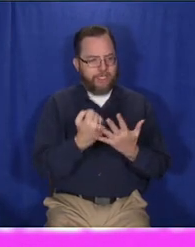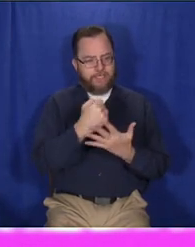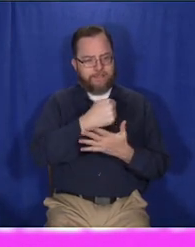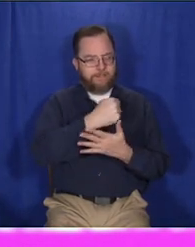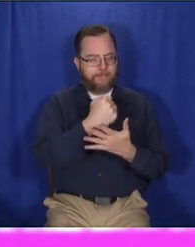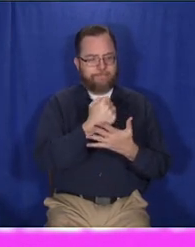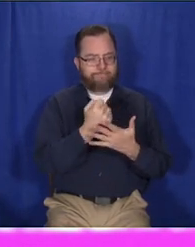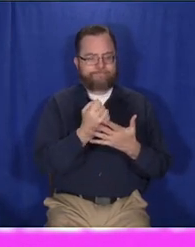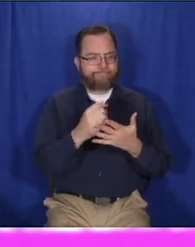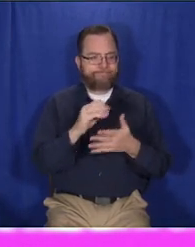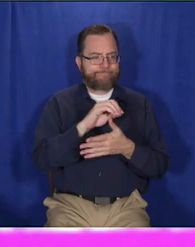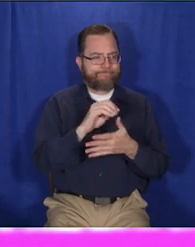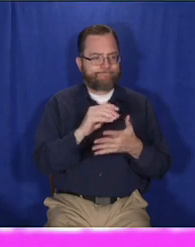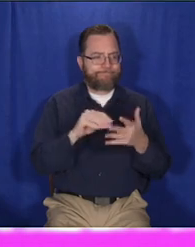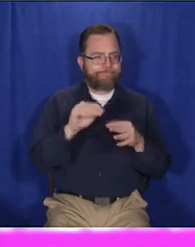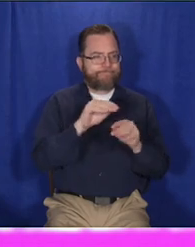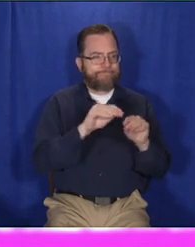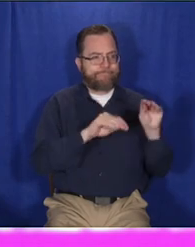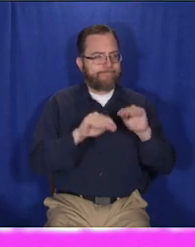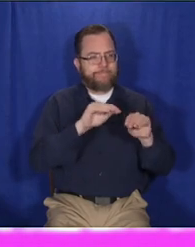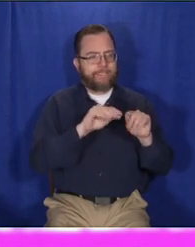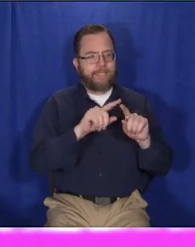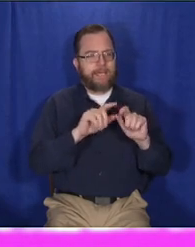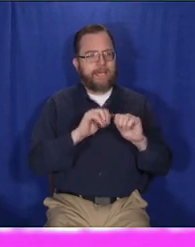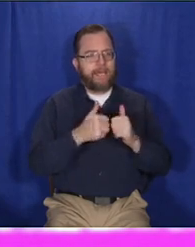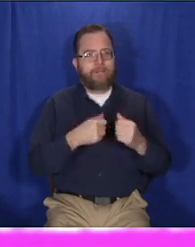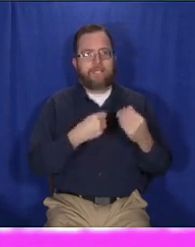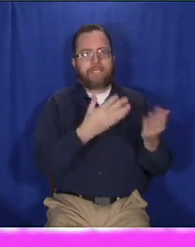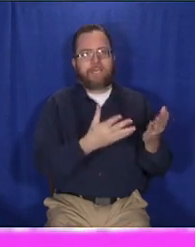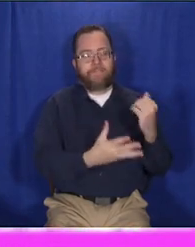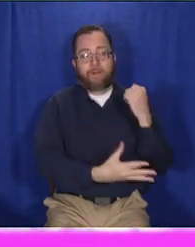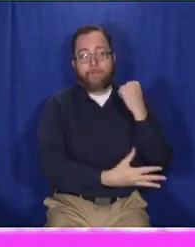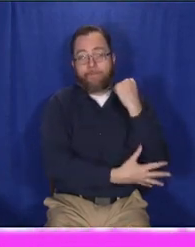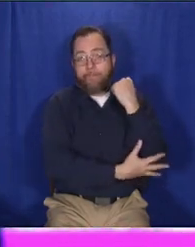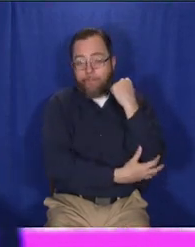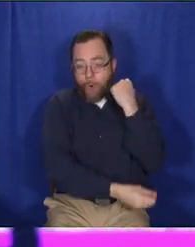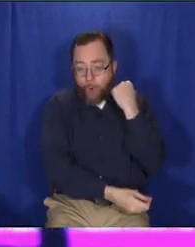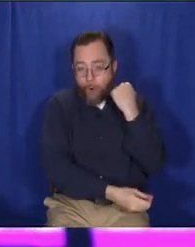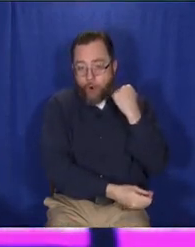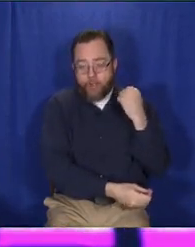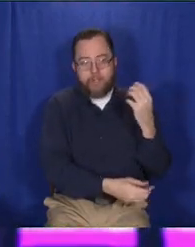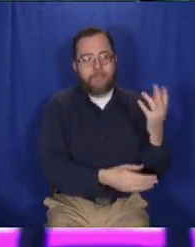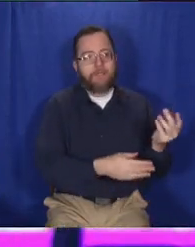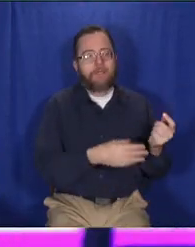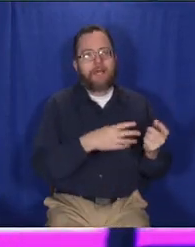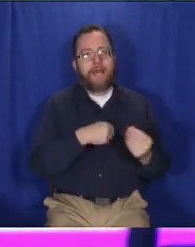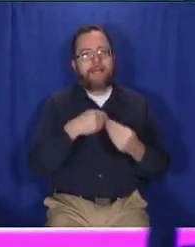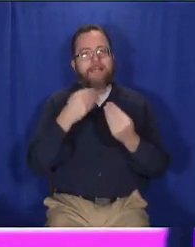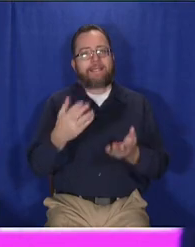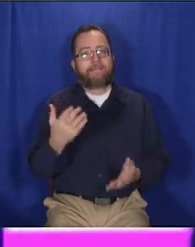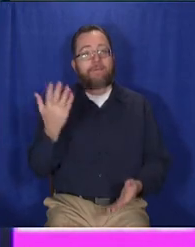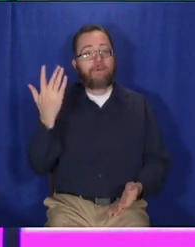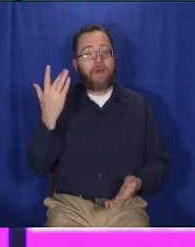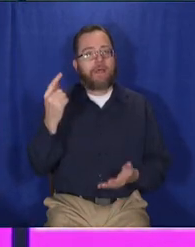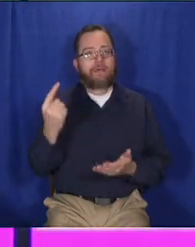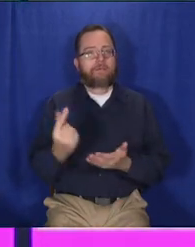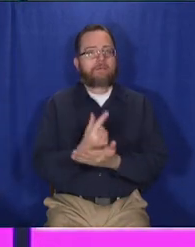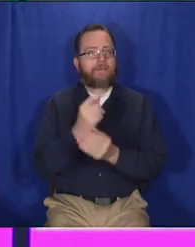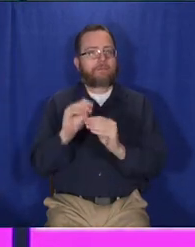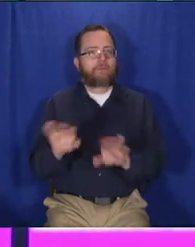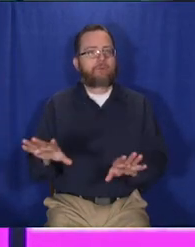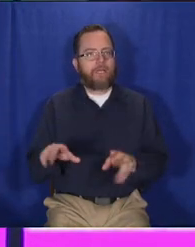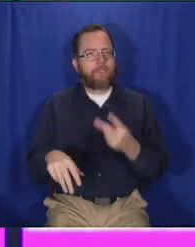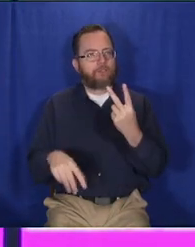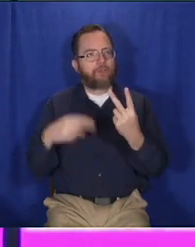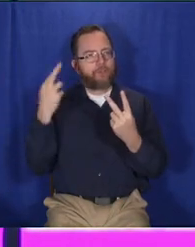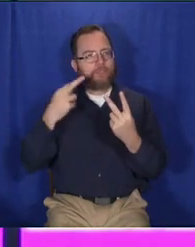categories. This is what we see all over Scripture. Giving to the poor and giving to advance the gospel. Like